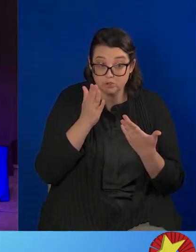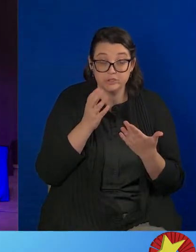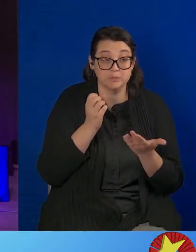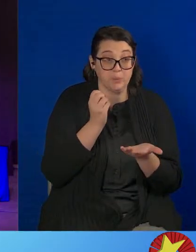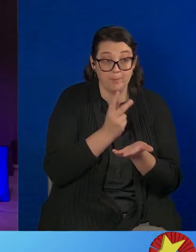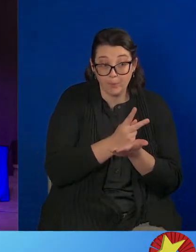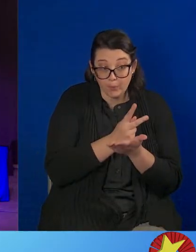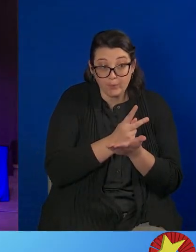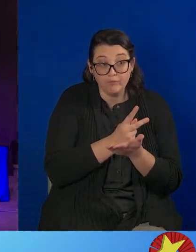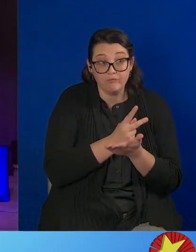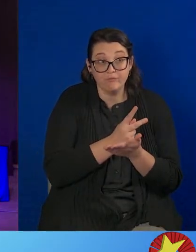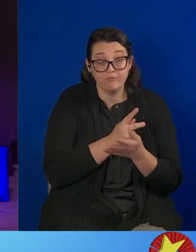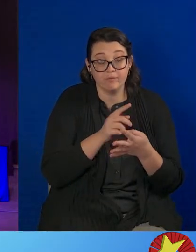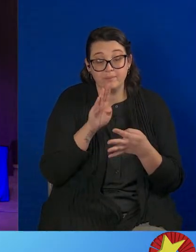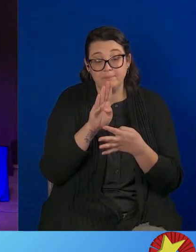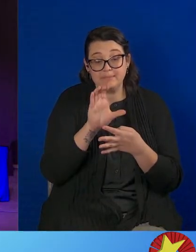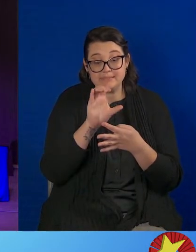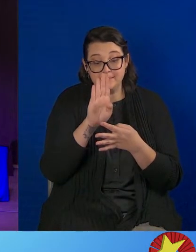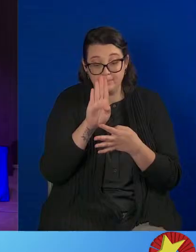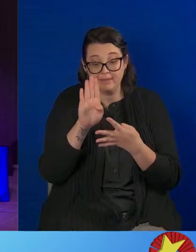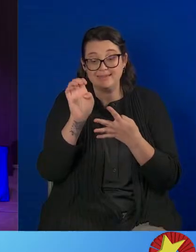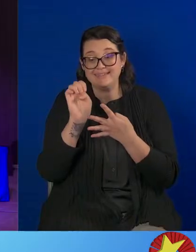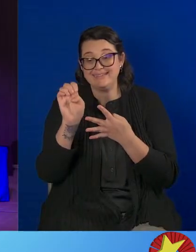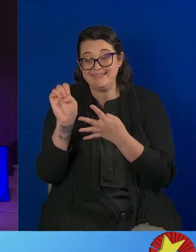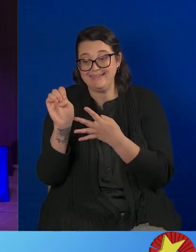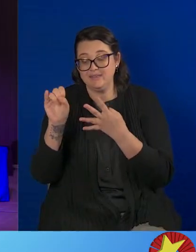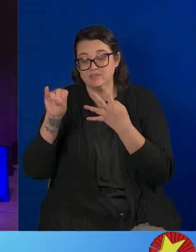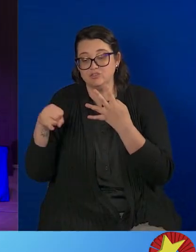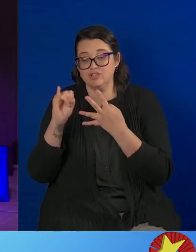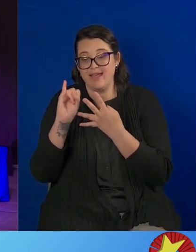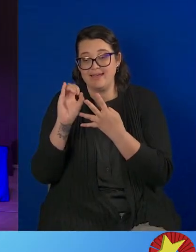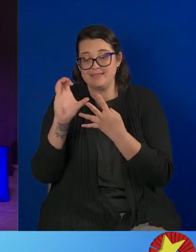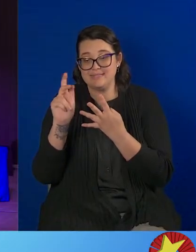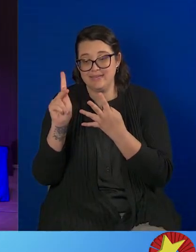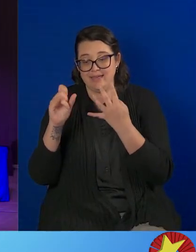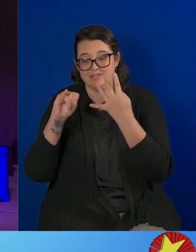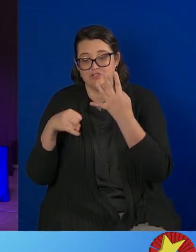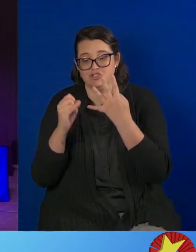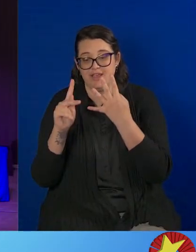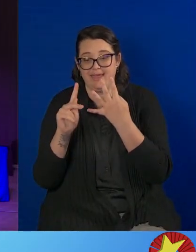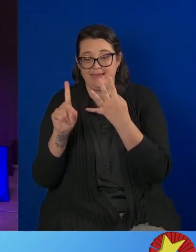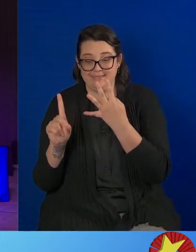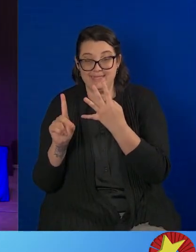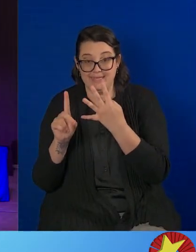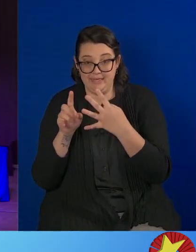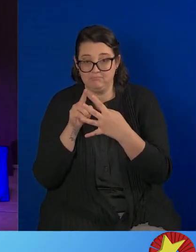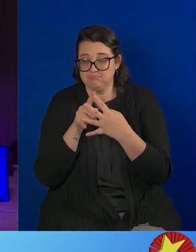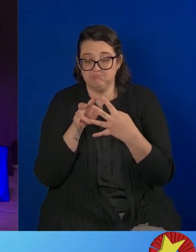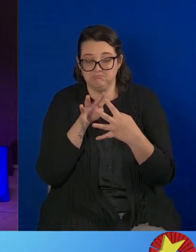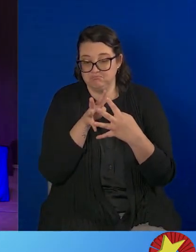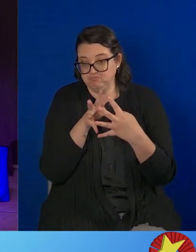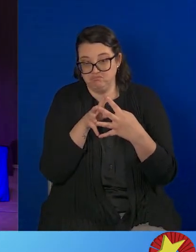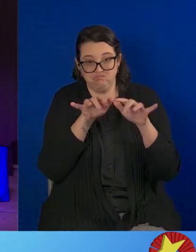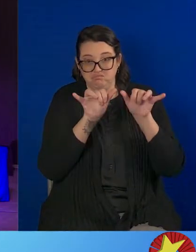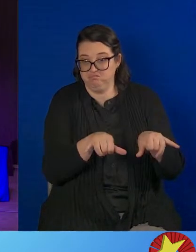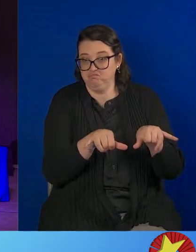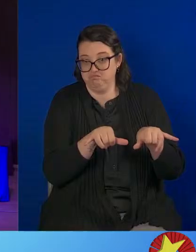policies BCB, EE, JICK, and JKD as they are and carry that